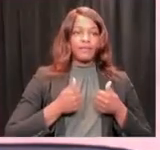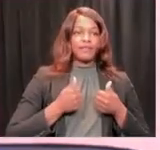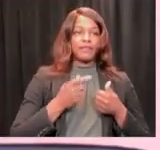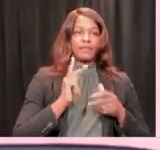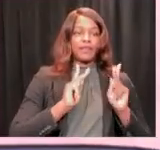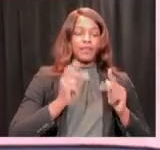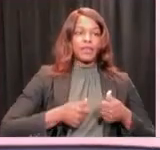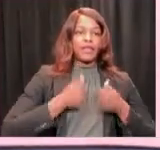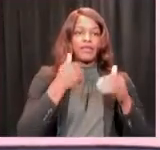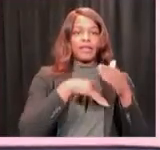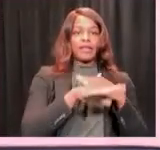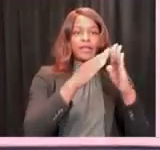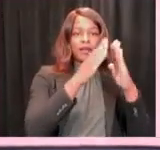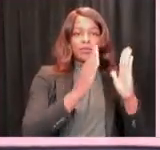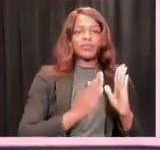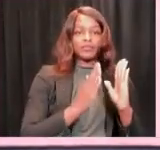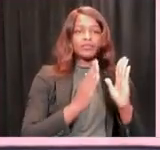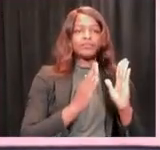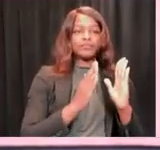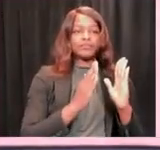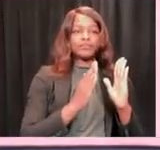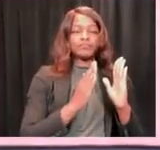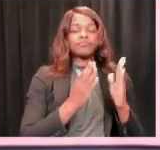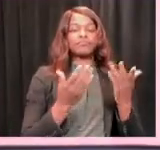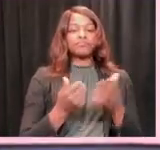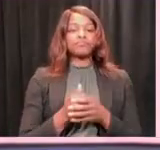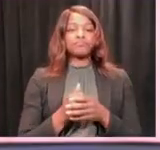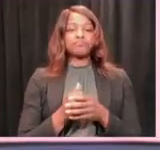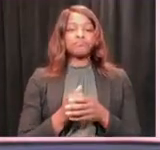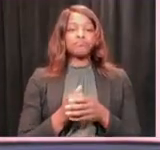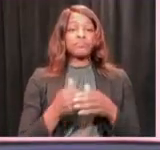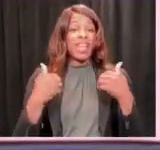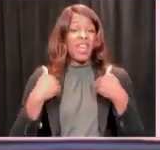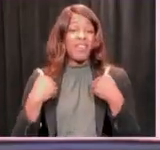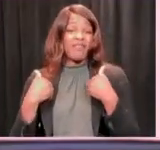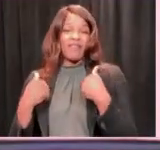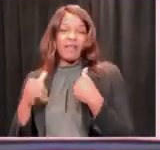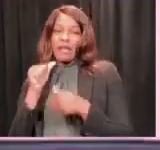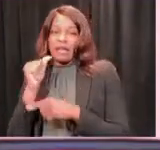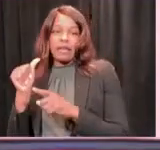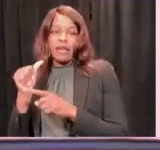Every family has some type of culture. So on one side, you have